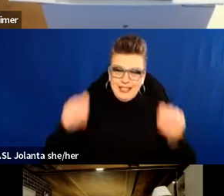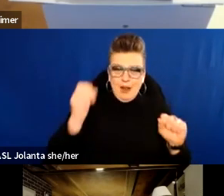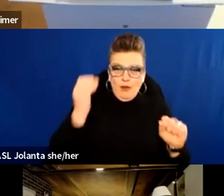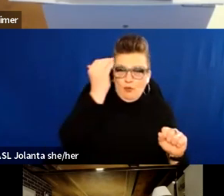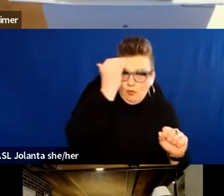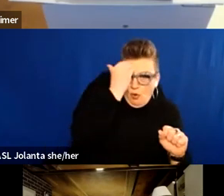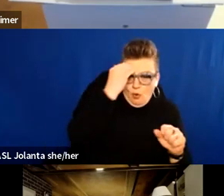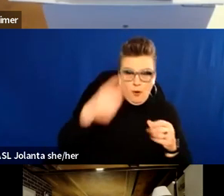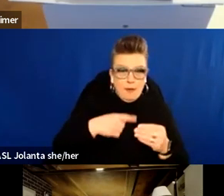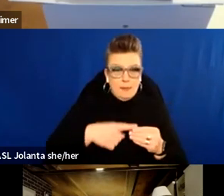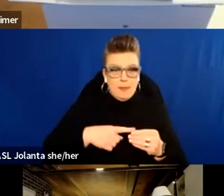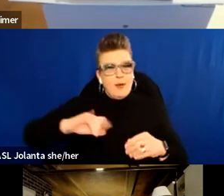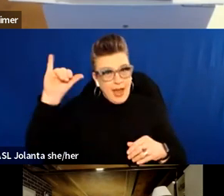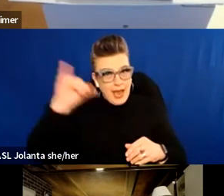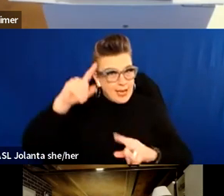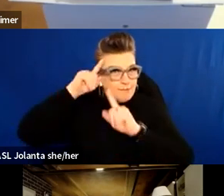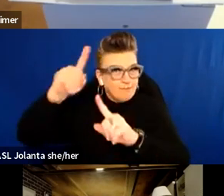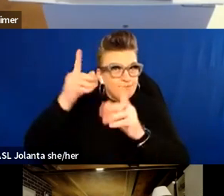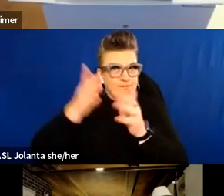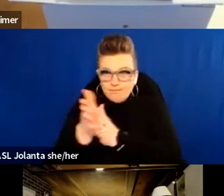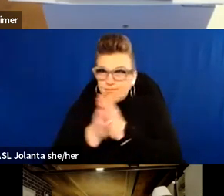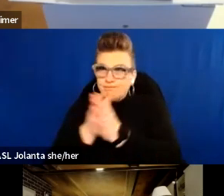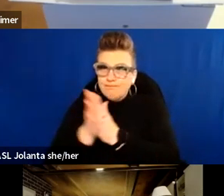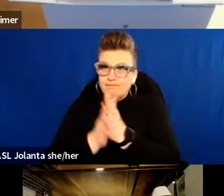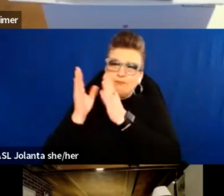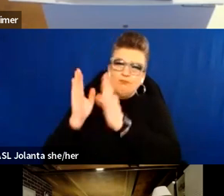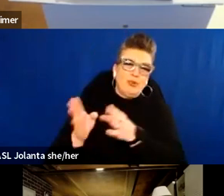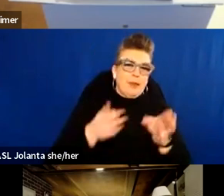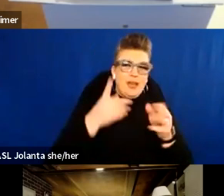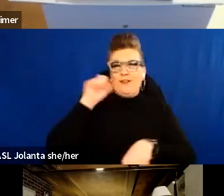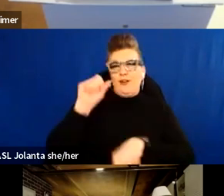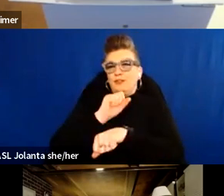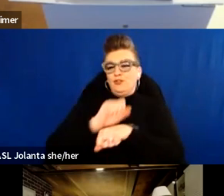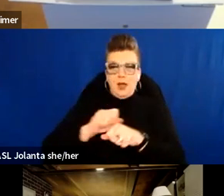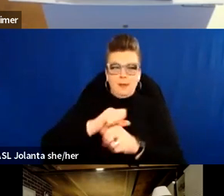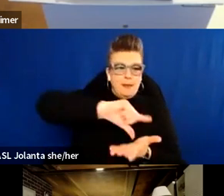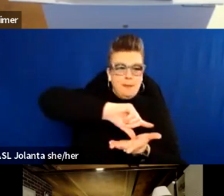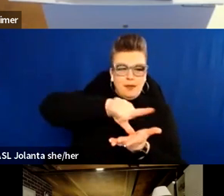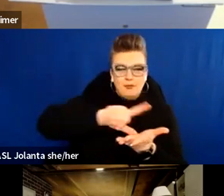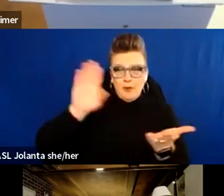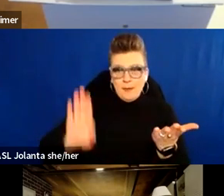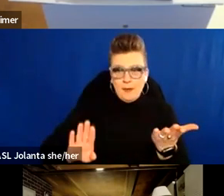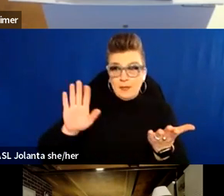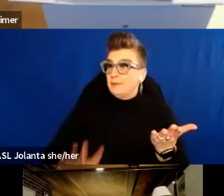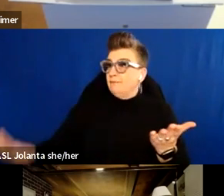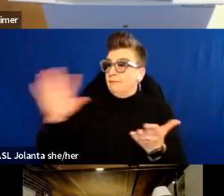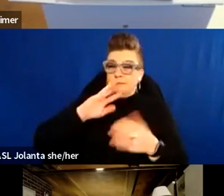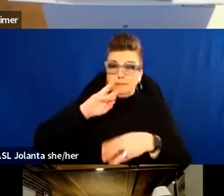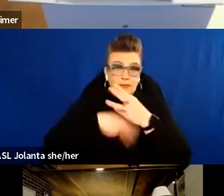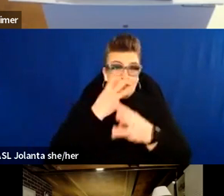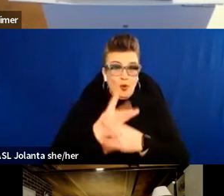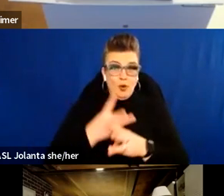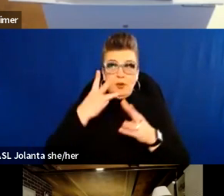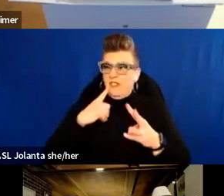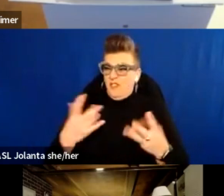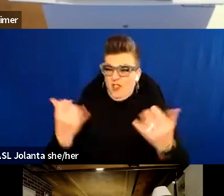aspire to and prepare for the jobs in metro boston and around the world in the 21st century we